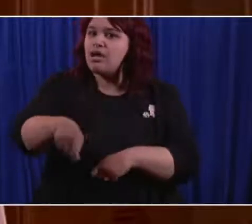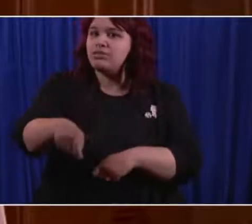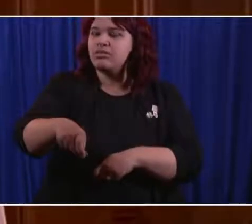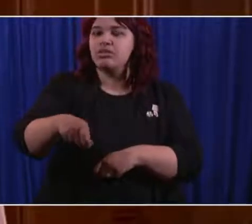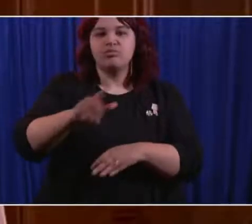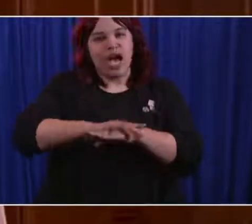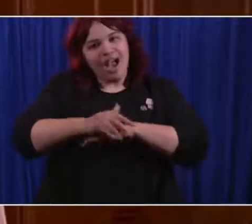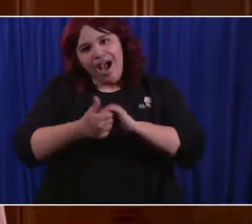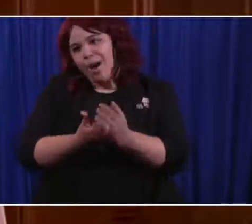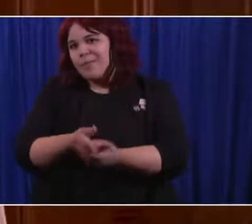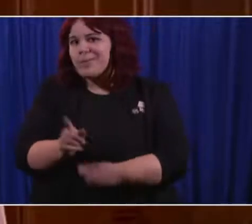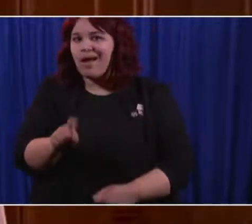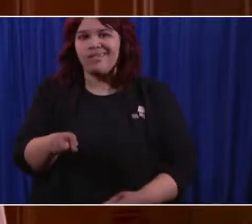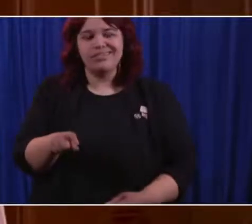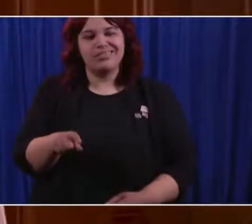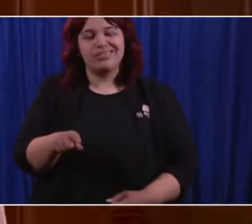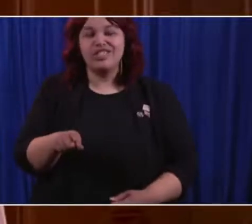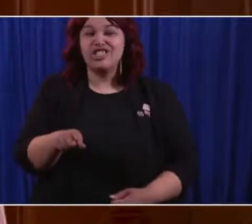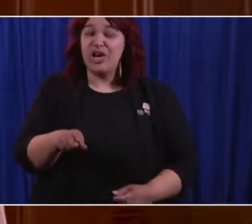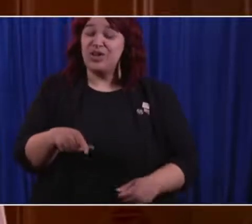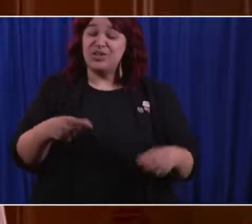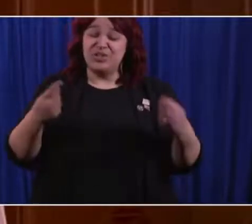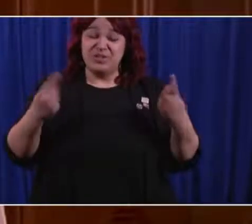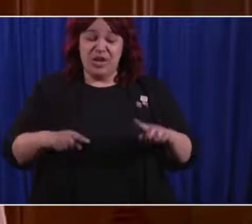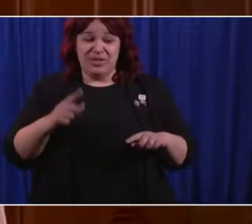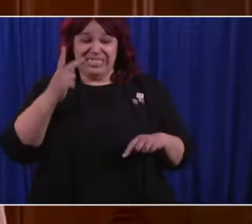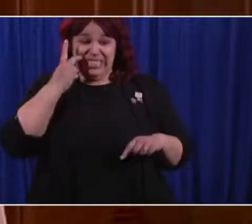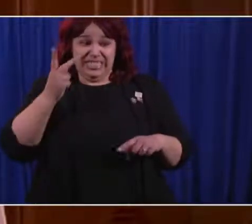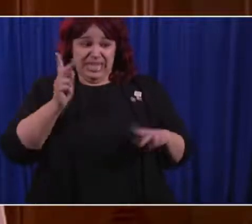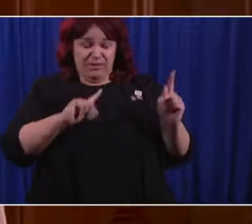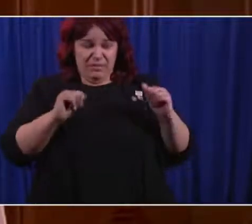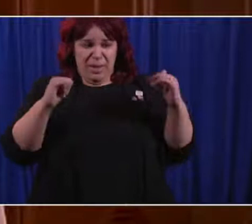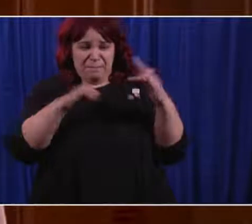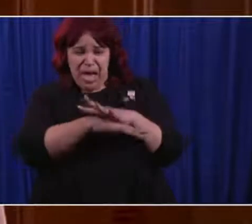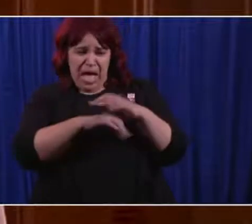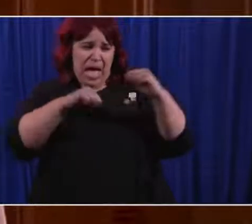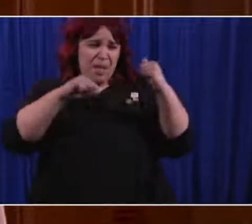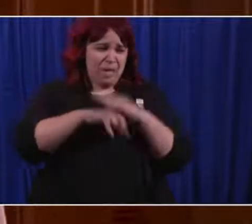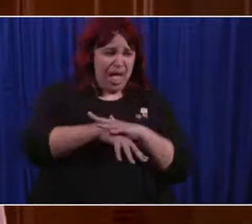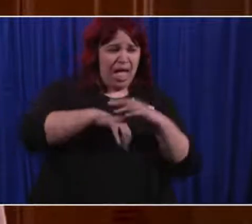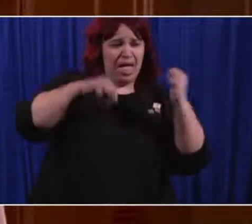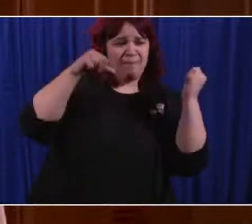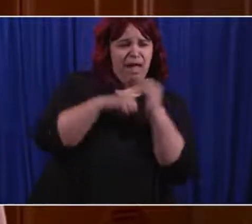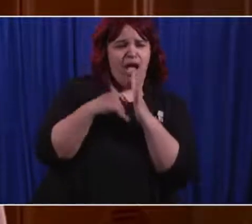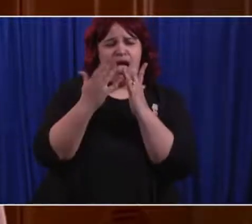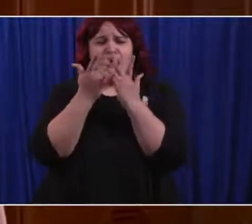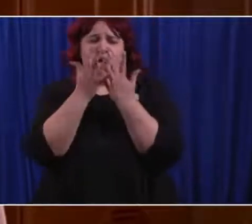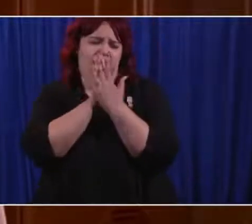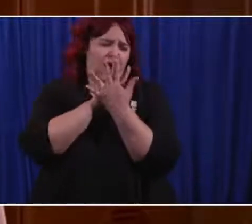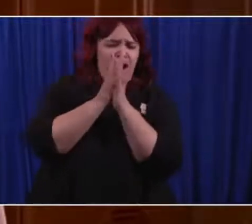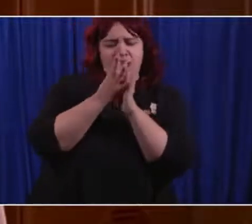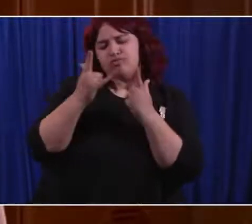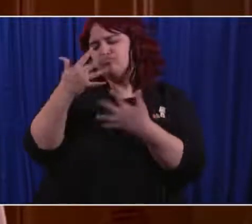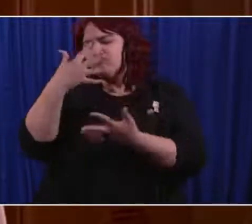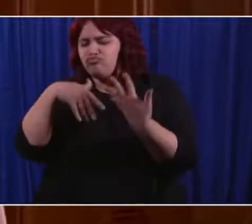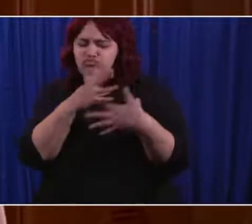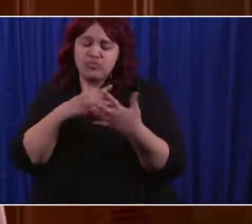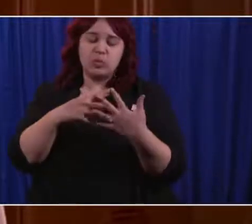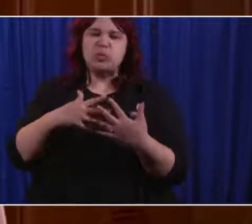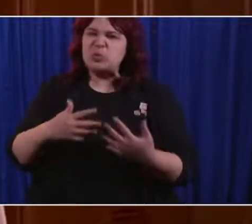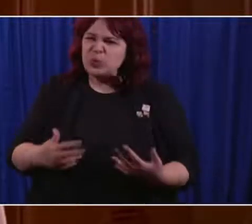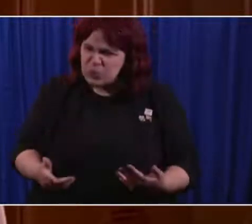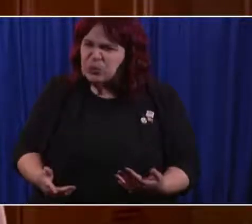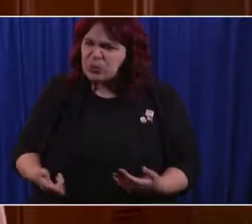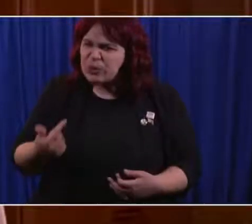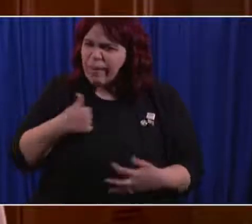I'm concerned when we see gatherings of people coming together. Travel again is something that, again, it's how you